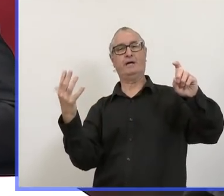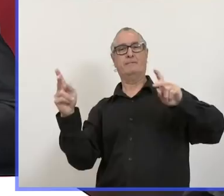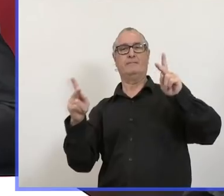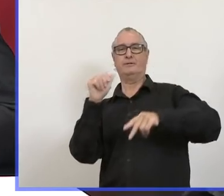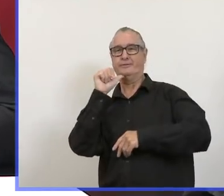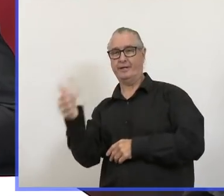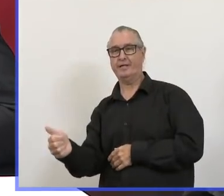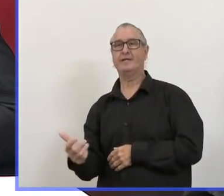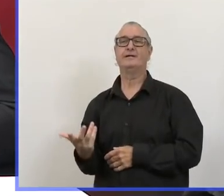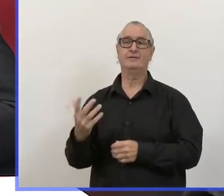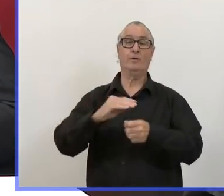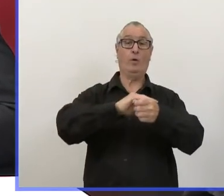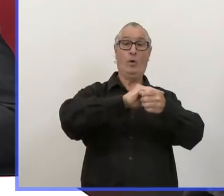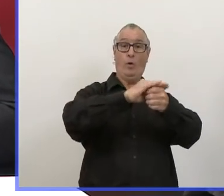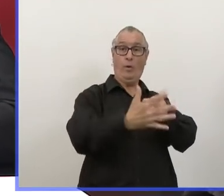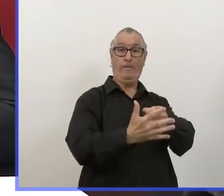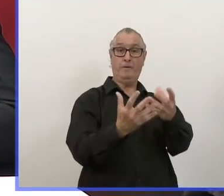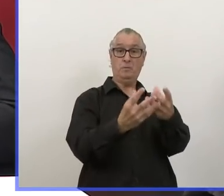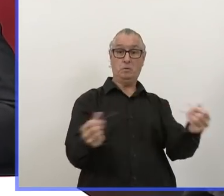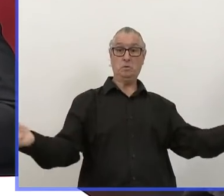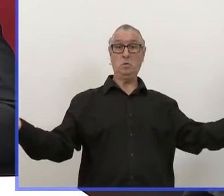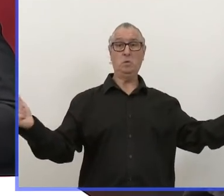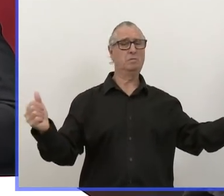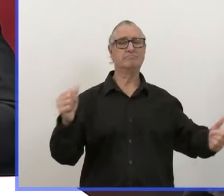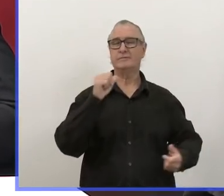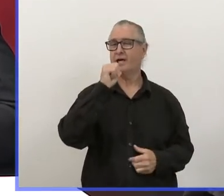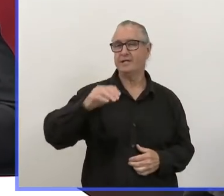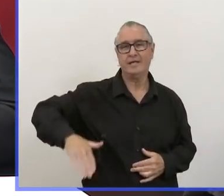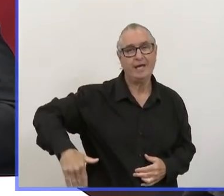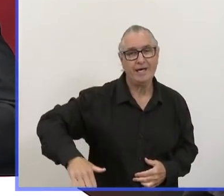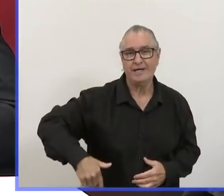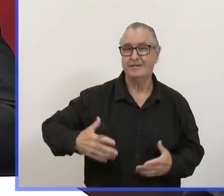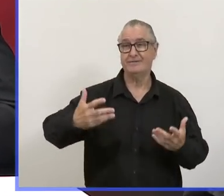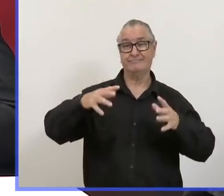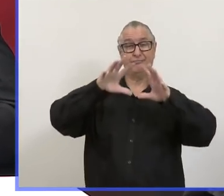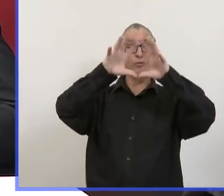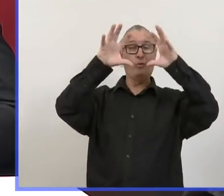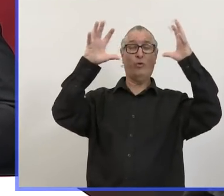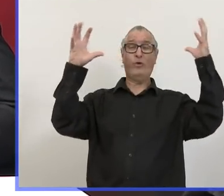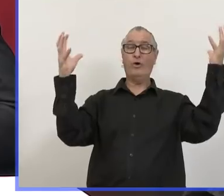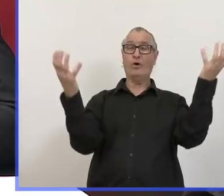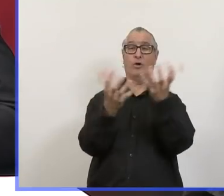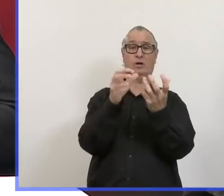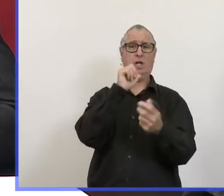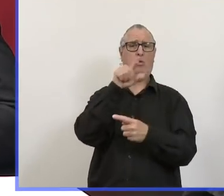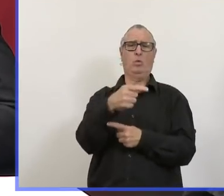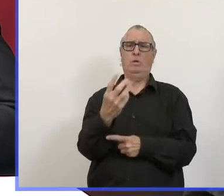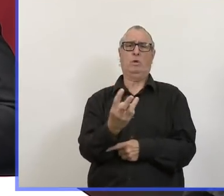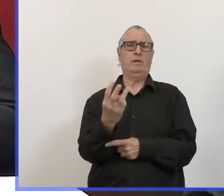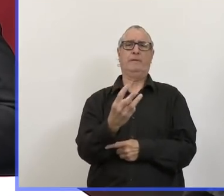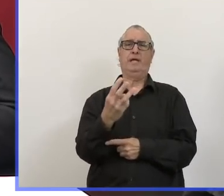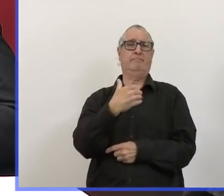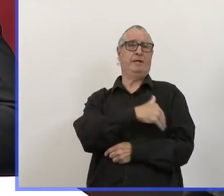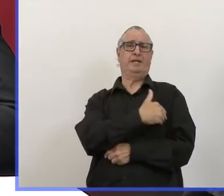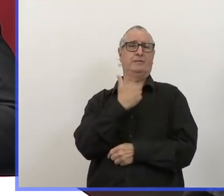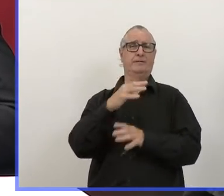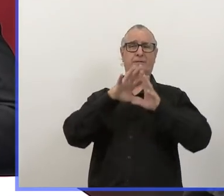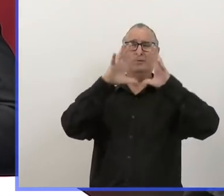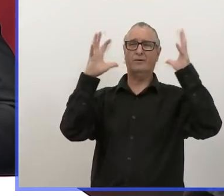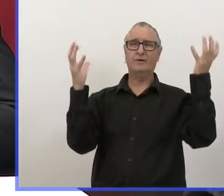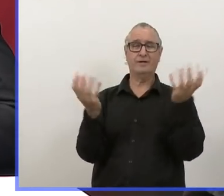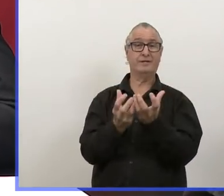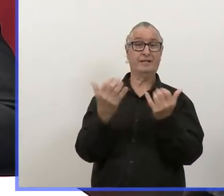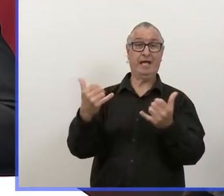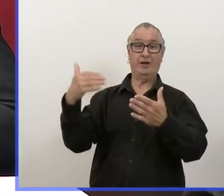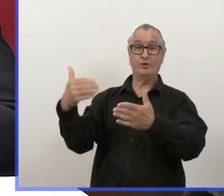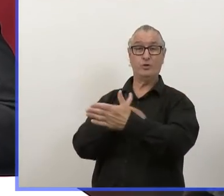see, you know, less impactful variants in relation to communicability or in relation to risk of hospitalization.